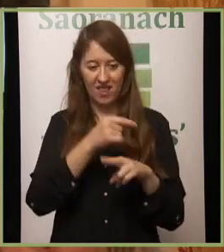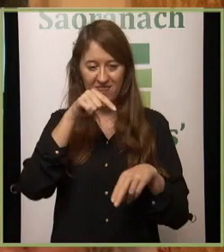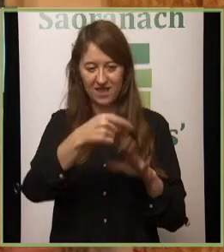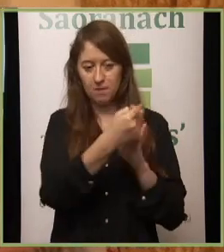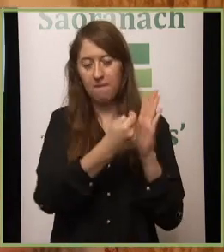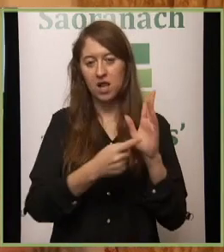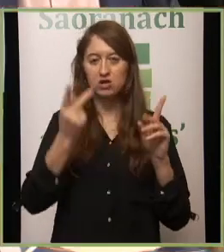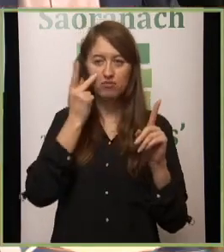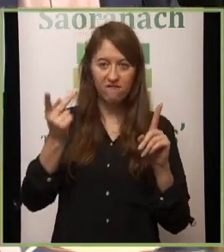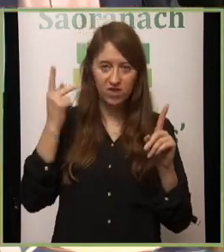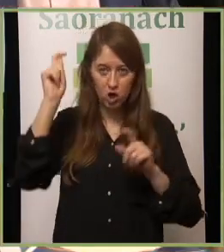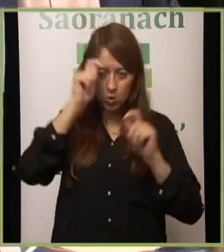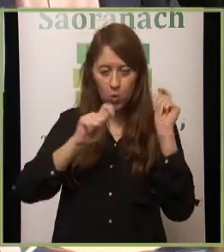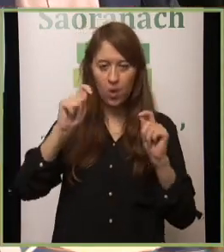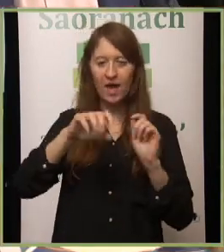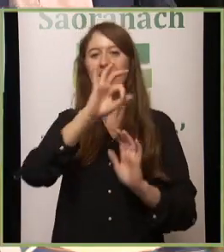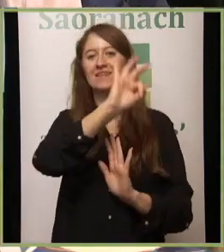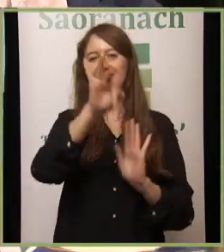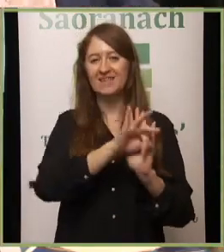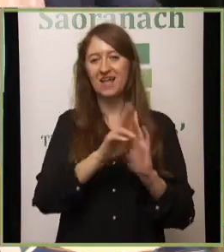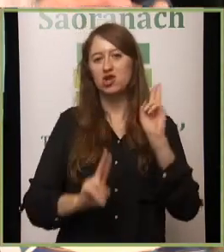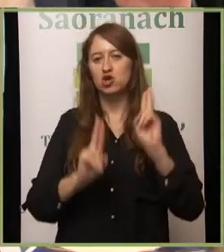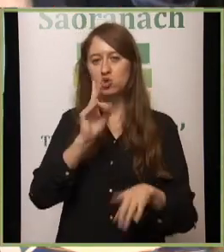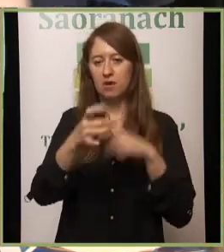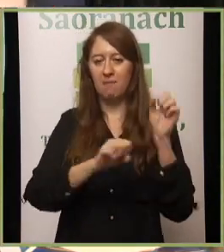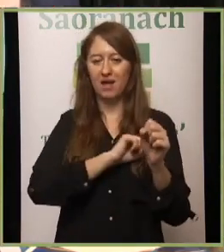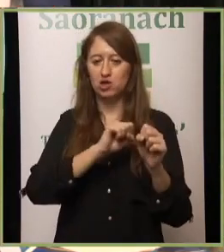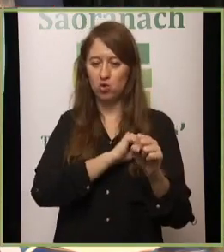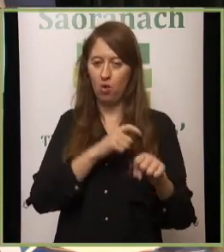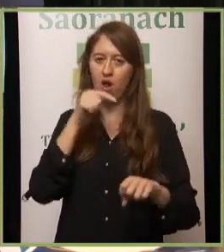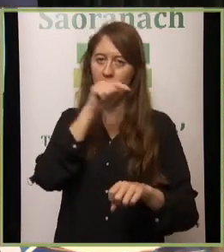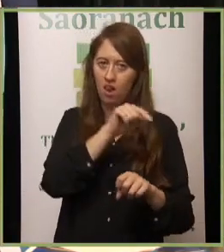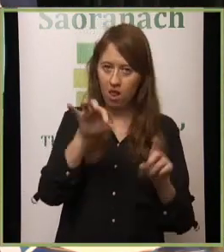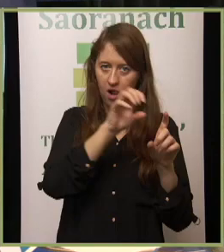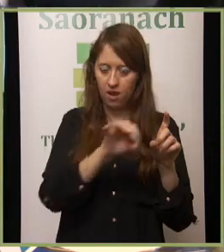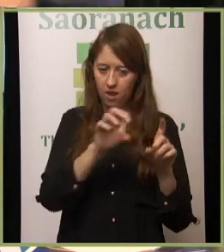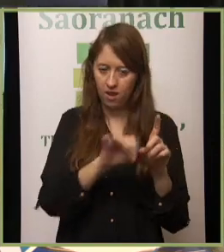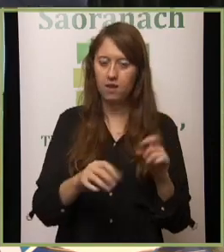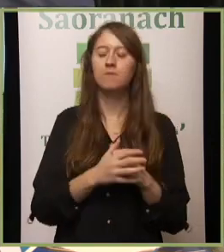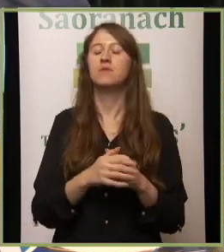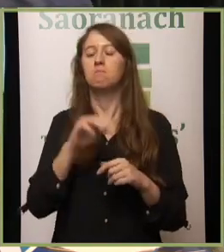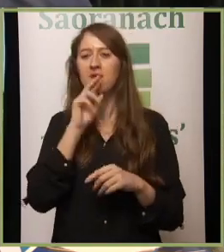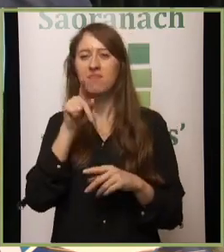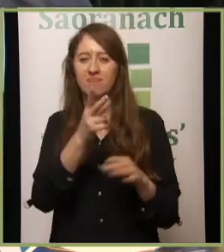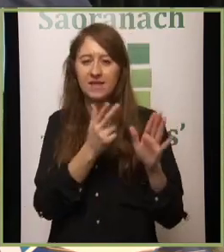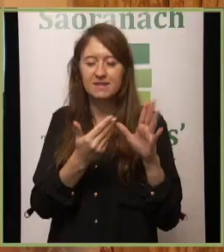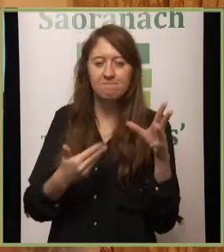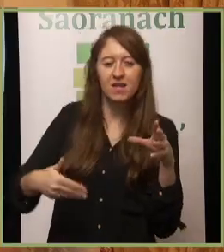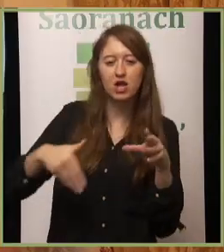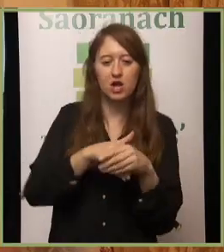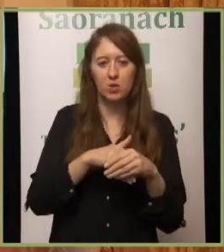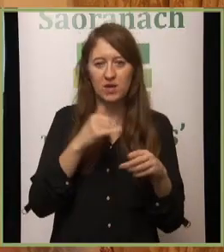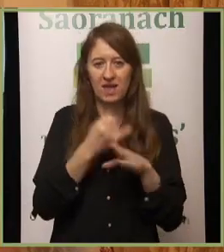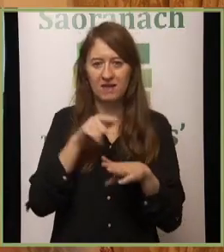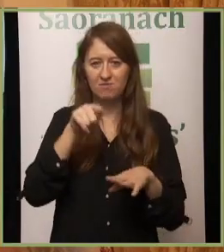that. Because then it quite clearly links in this aspiration to a revision of the Act. So as part of this